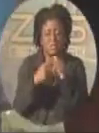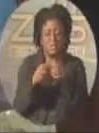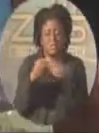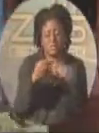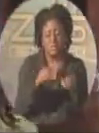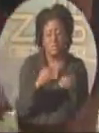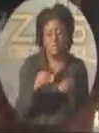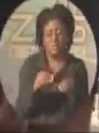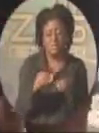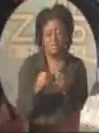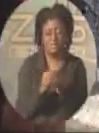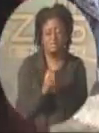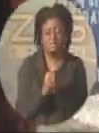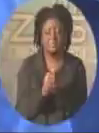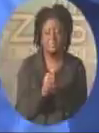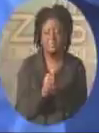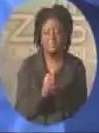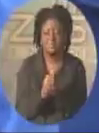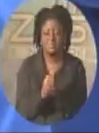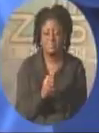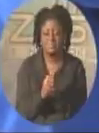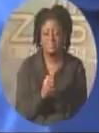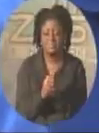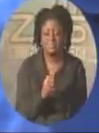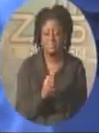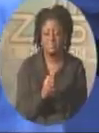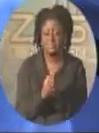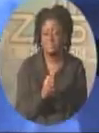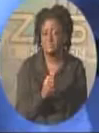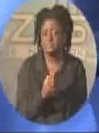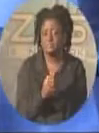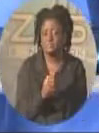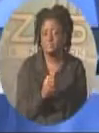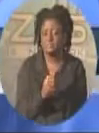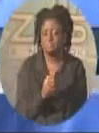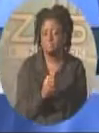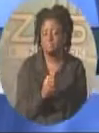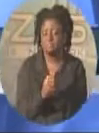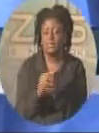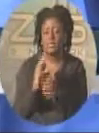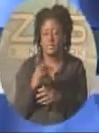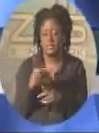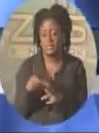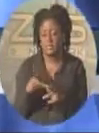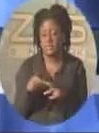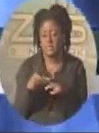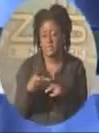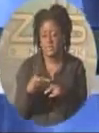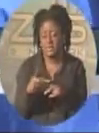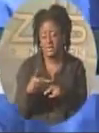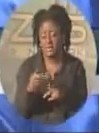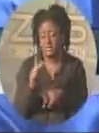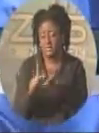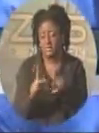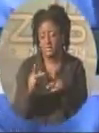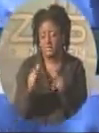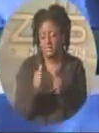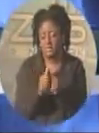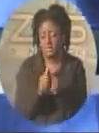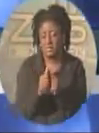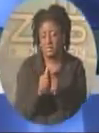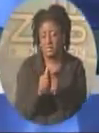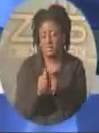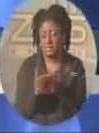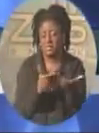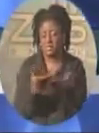competition. So we got a position on network to be able to provide the customer with those services that we provide elsewhere around